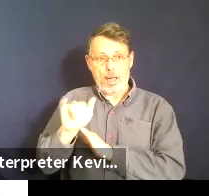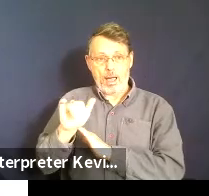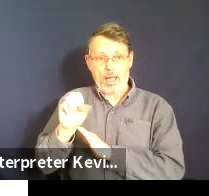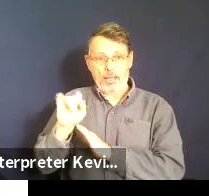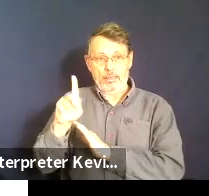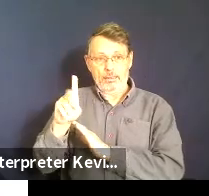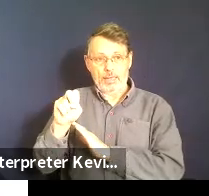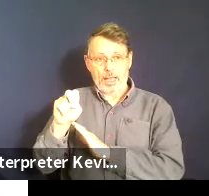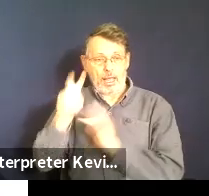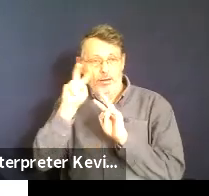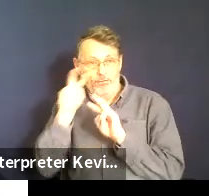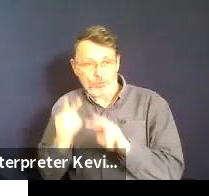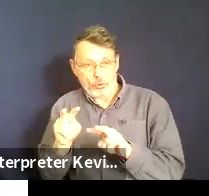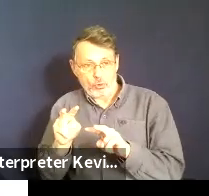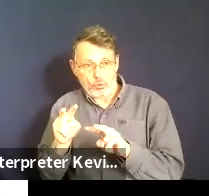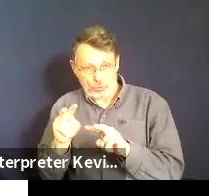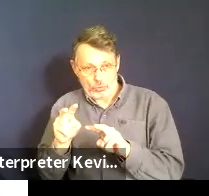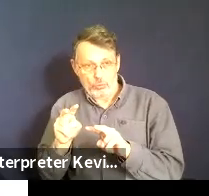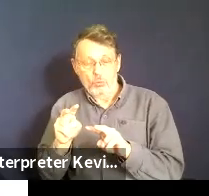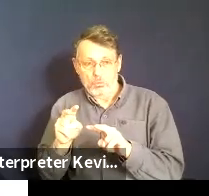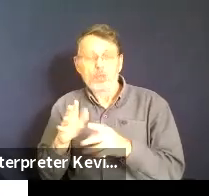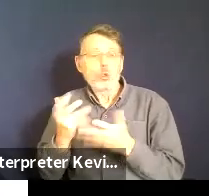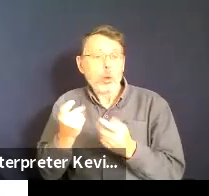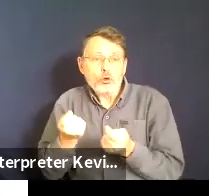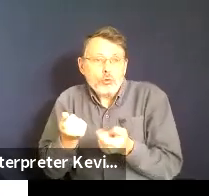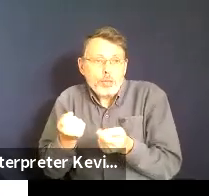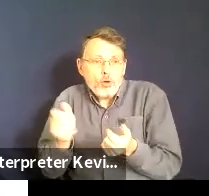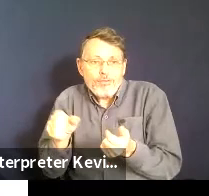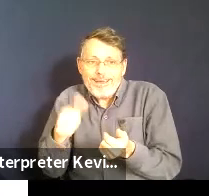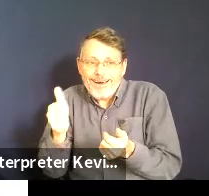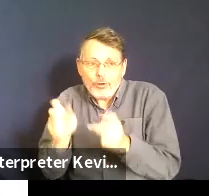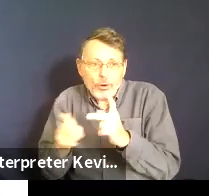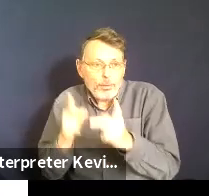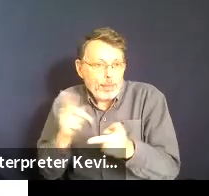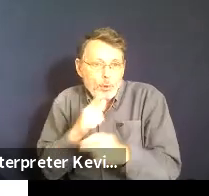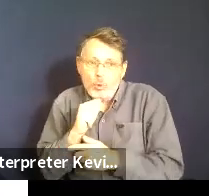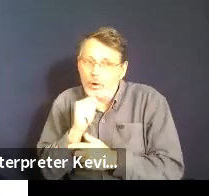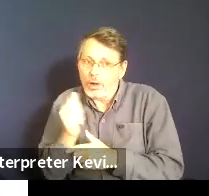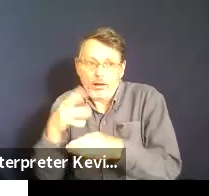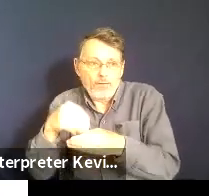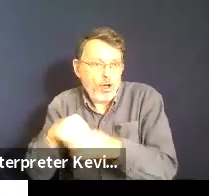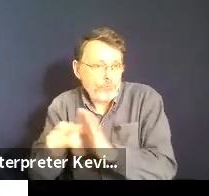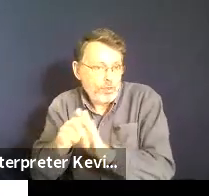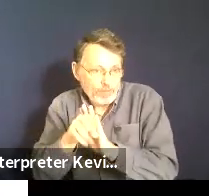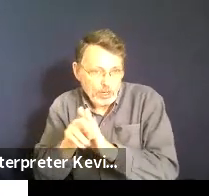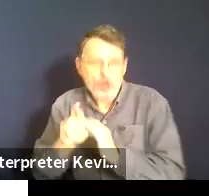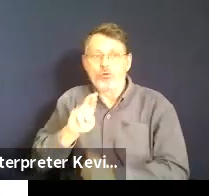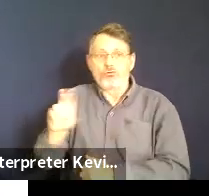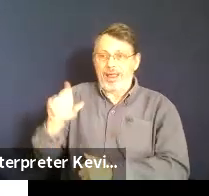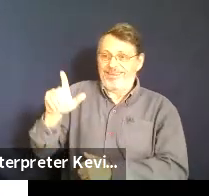To remove the non-video participants from view, right-click the participant video and select